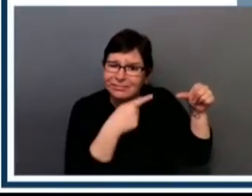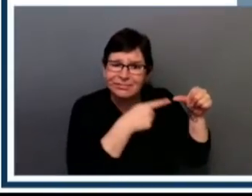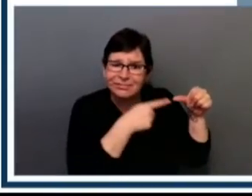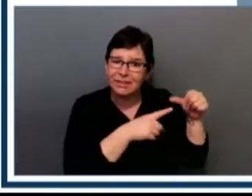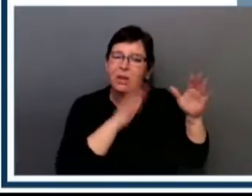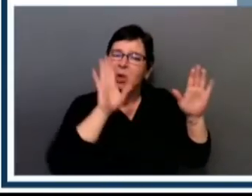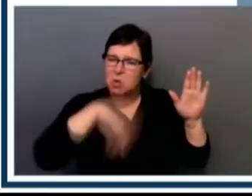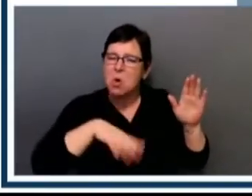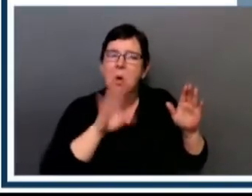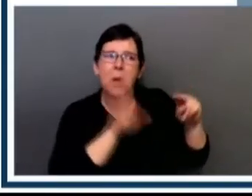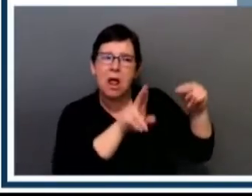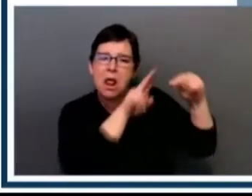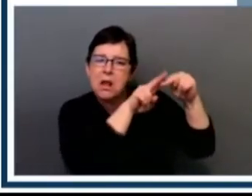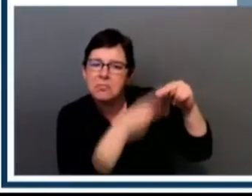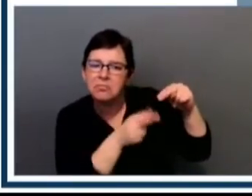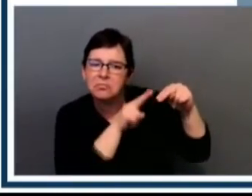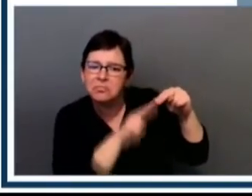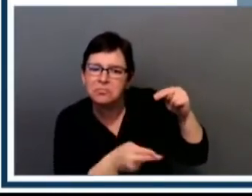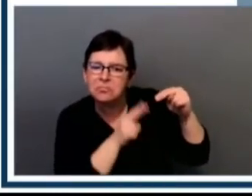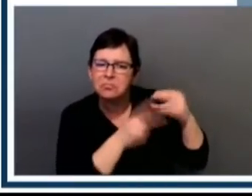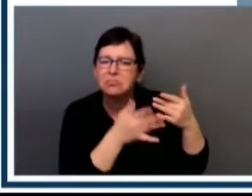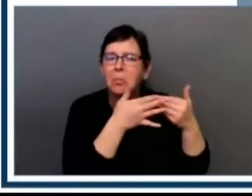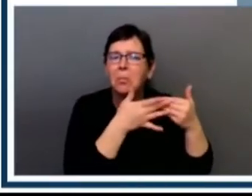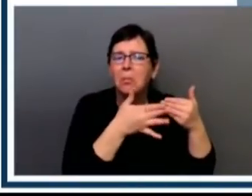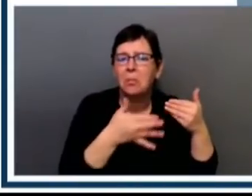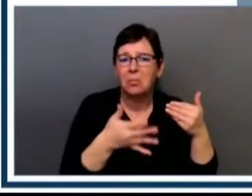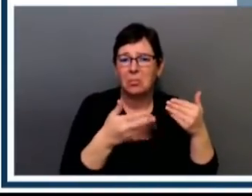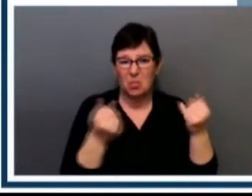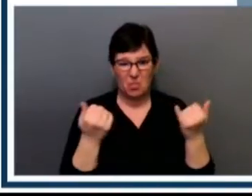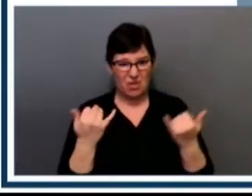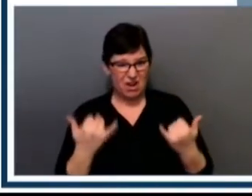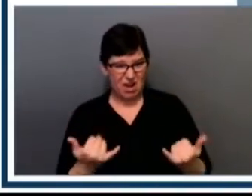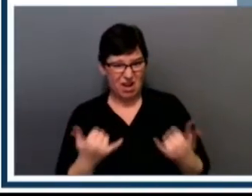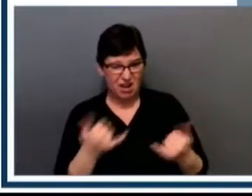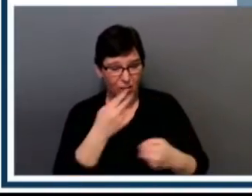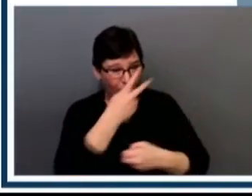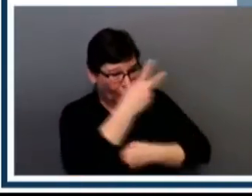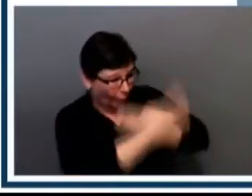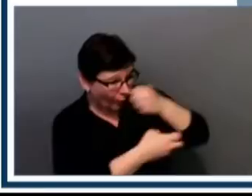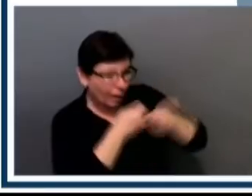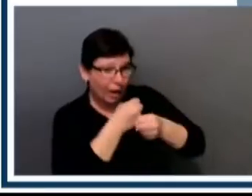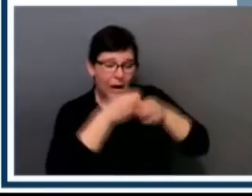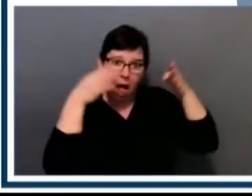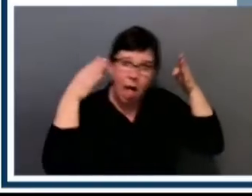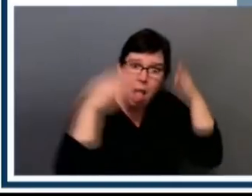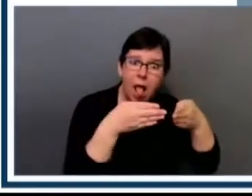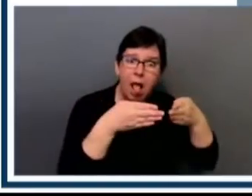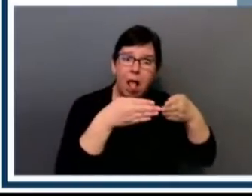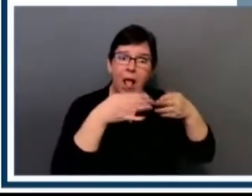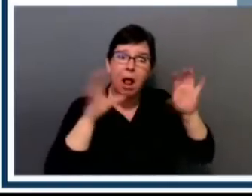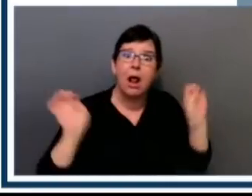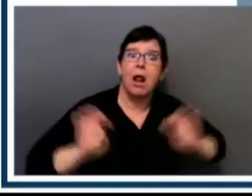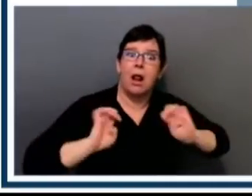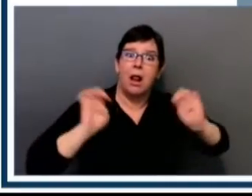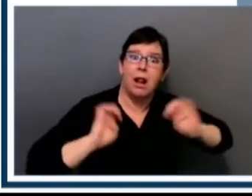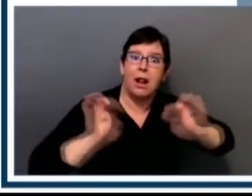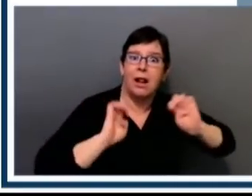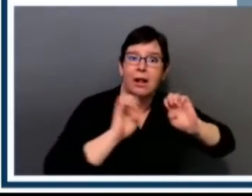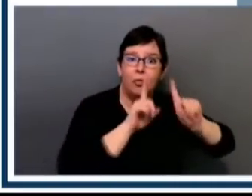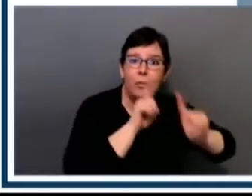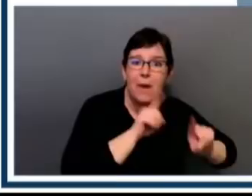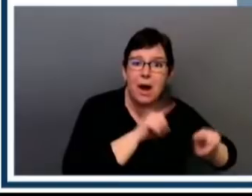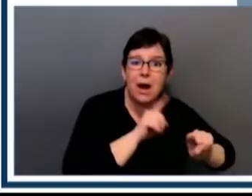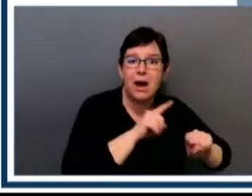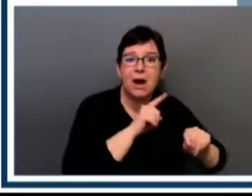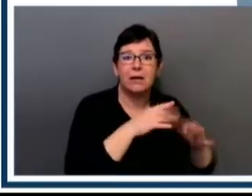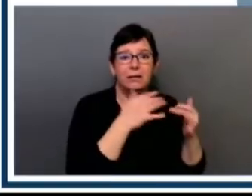and manageable manner. There is risk, of course, but that would be true if we did it last week or 2 months